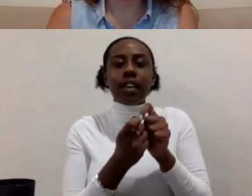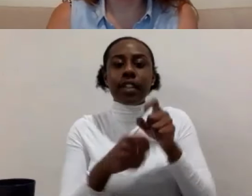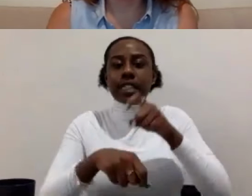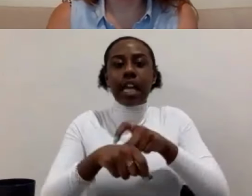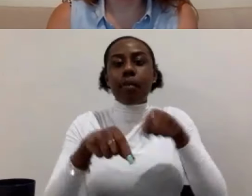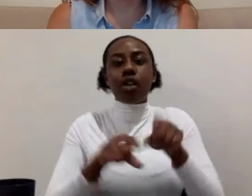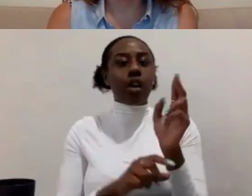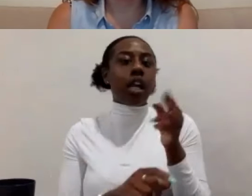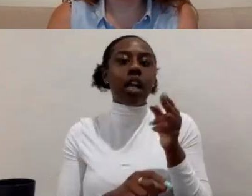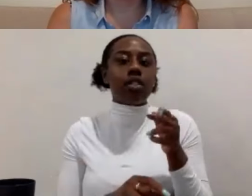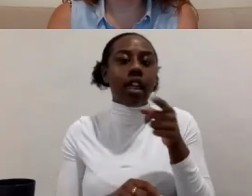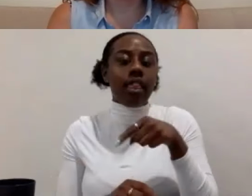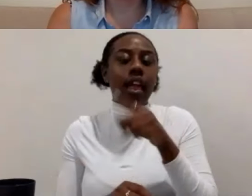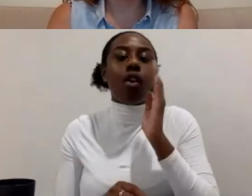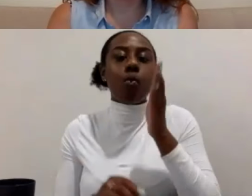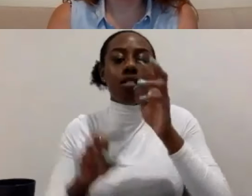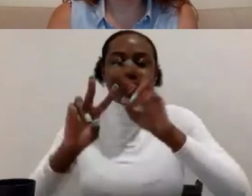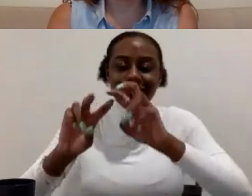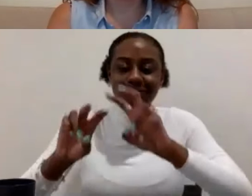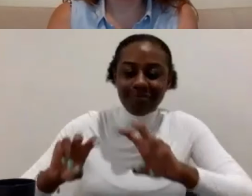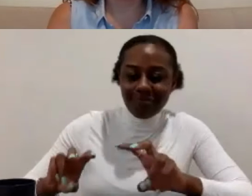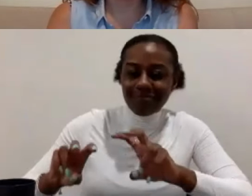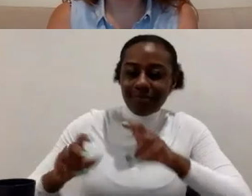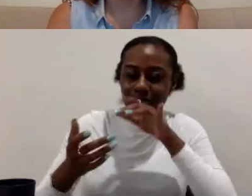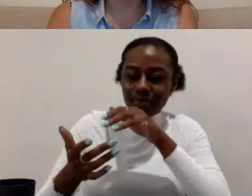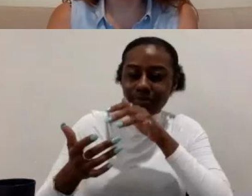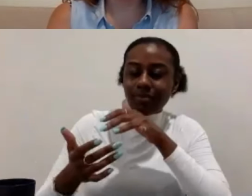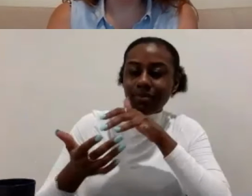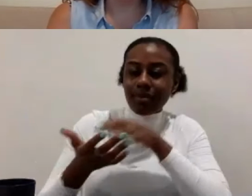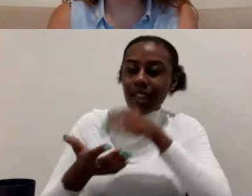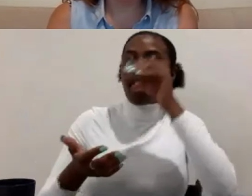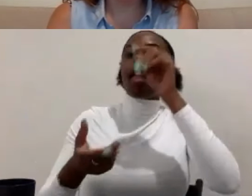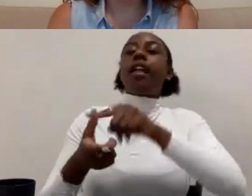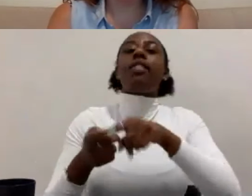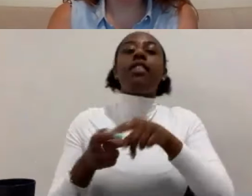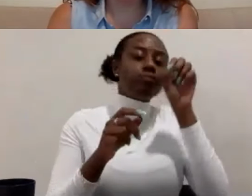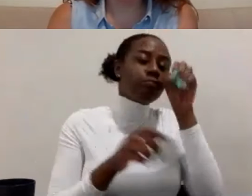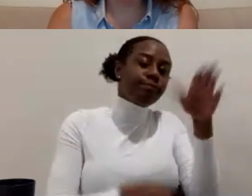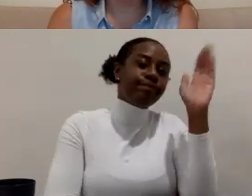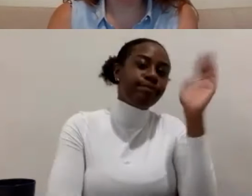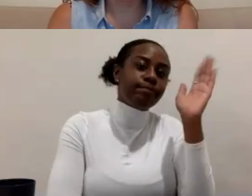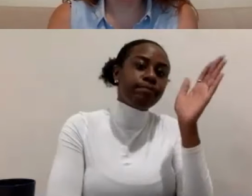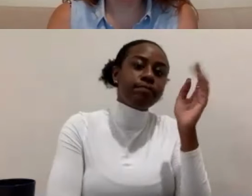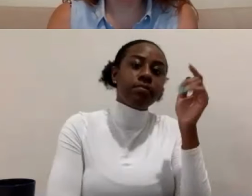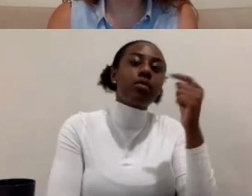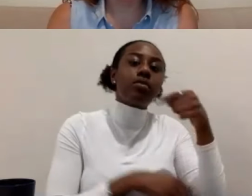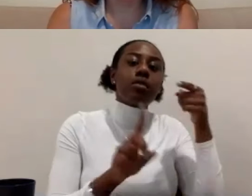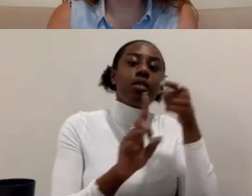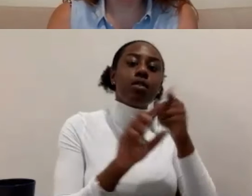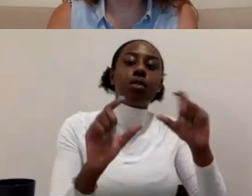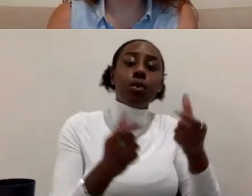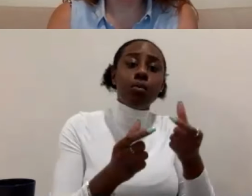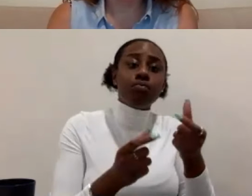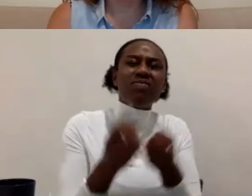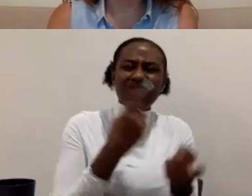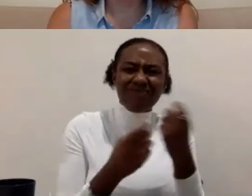they're gonna examine and then share with the groups. We're all learning from each other. Any questions on what we're